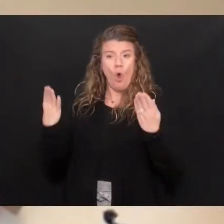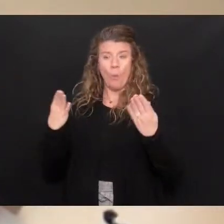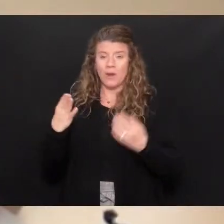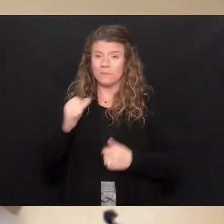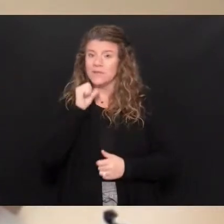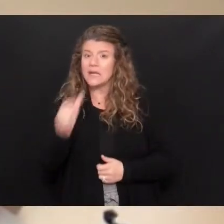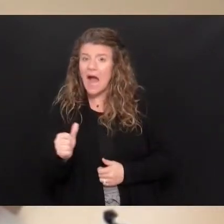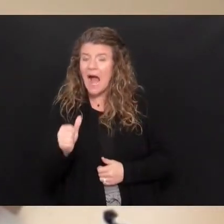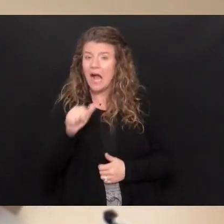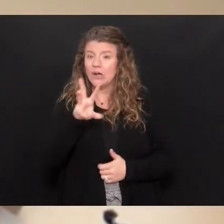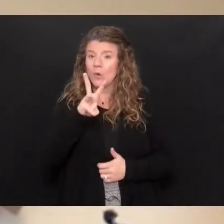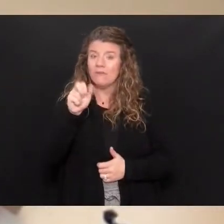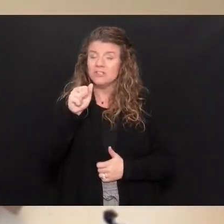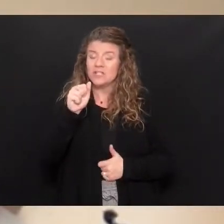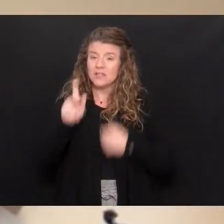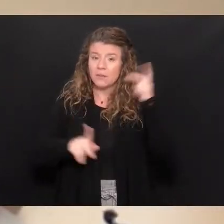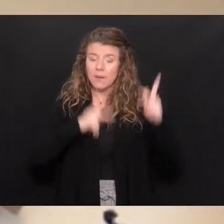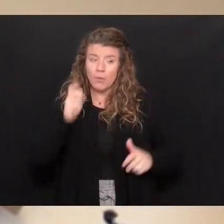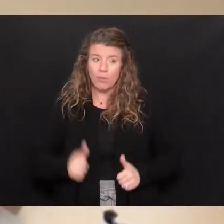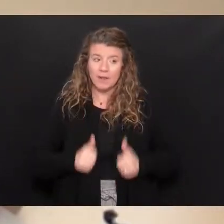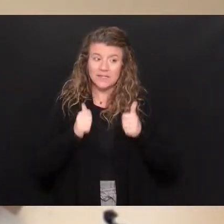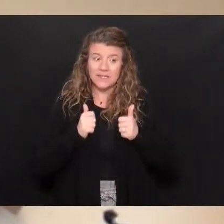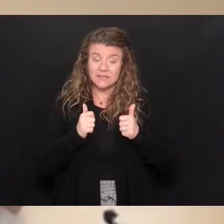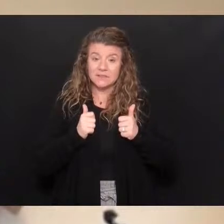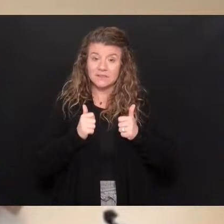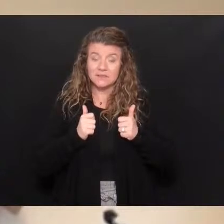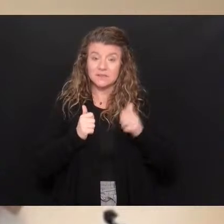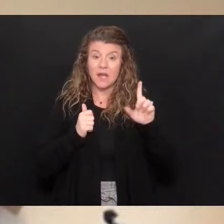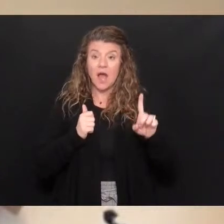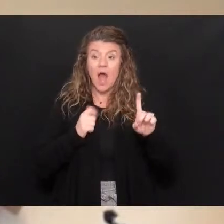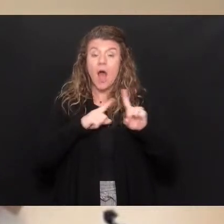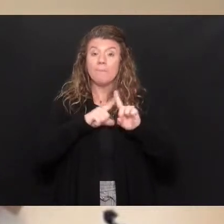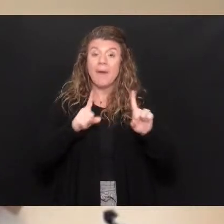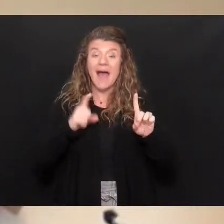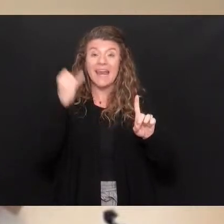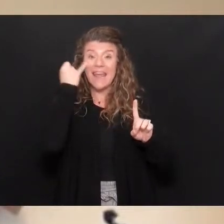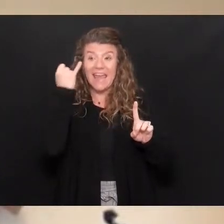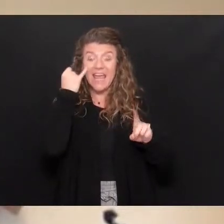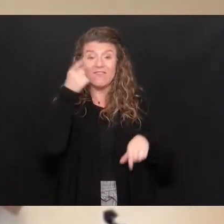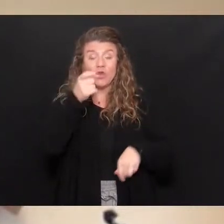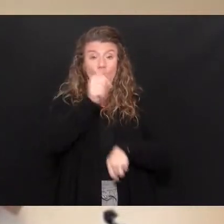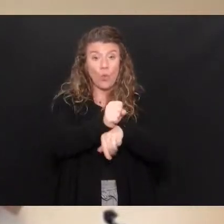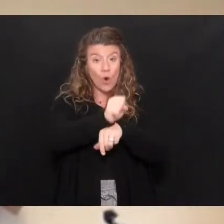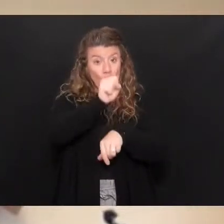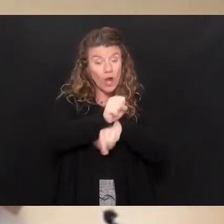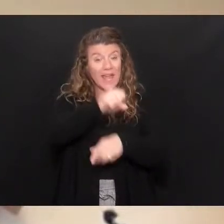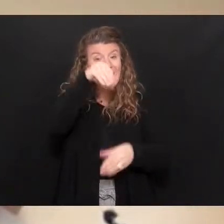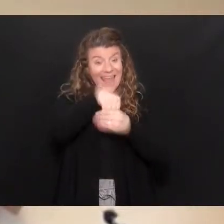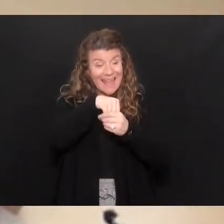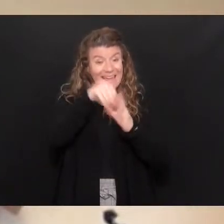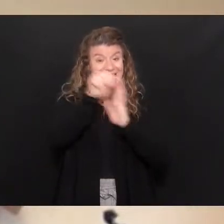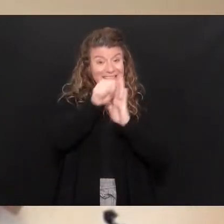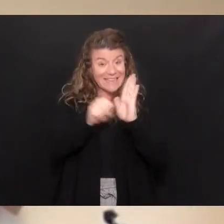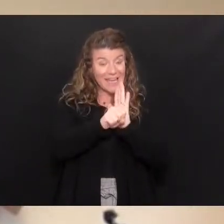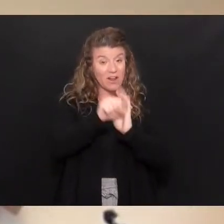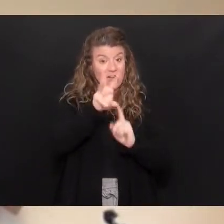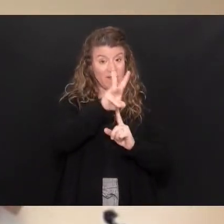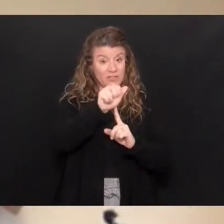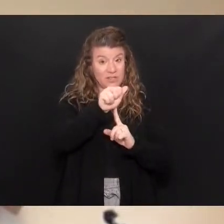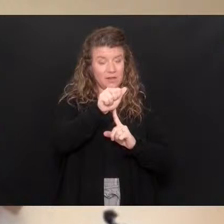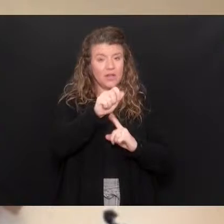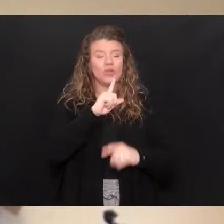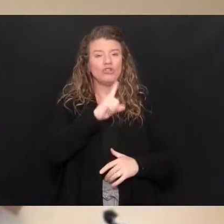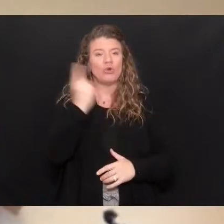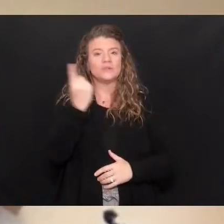non-West Virginia residents, other than those who work in the state of West Virginia. So